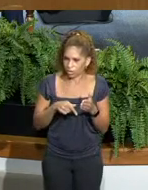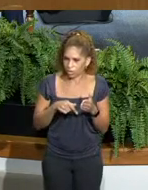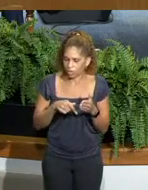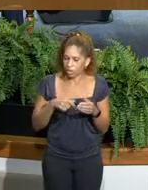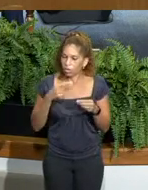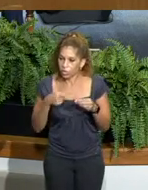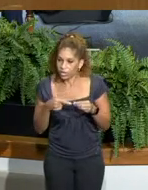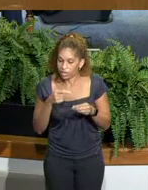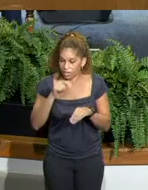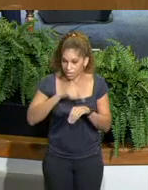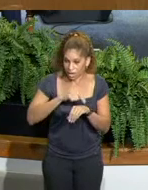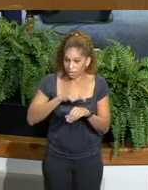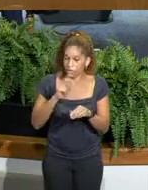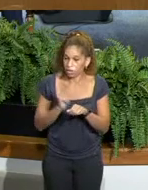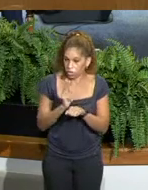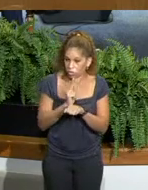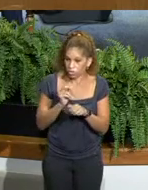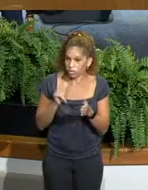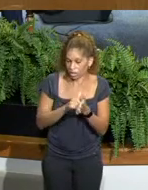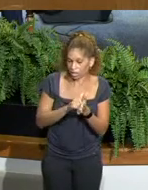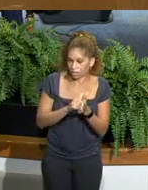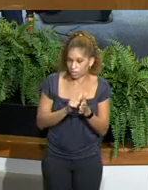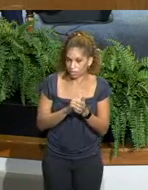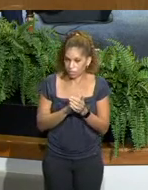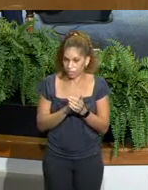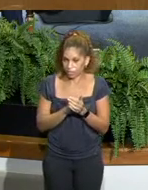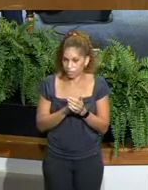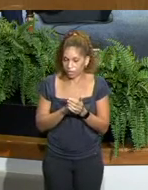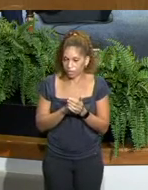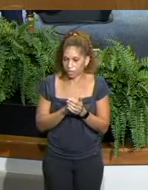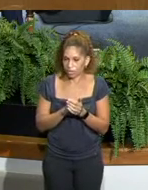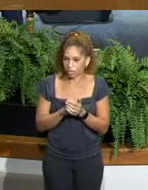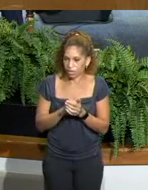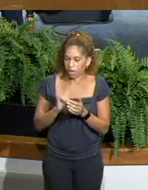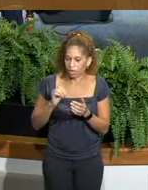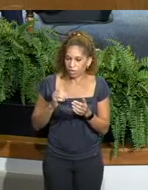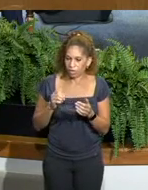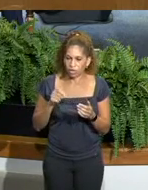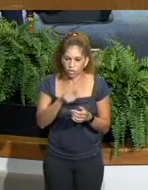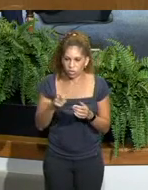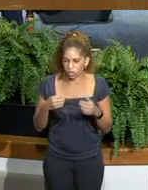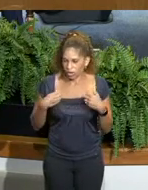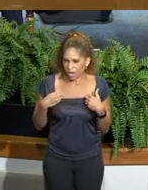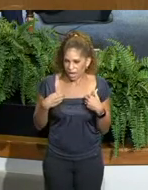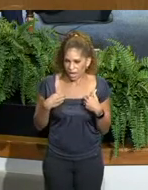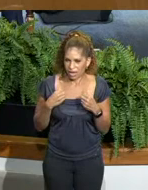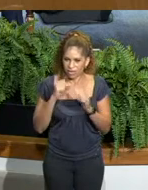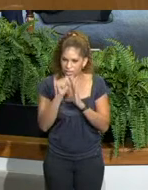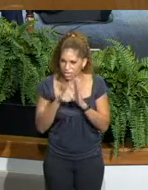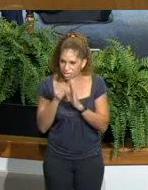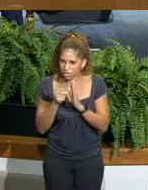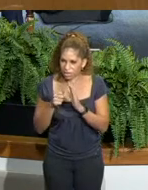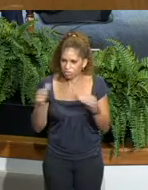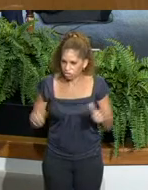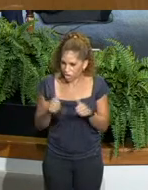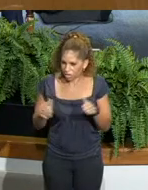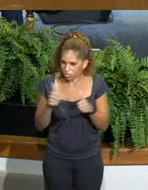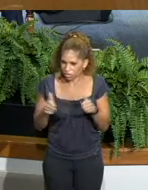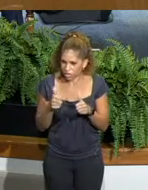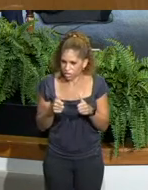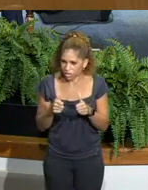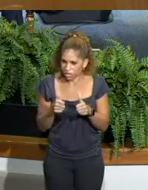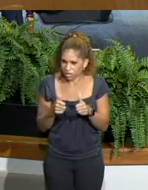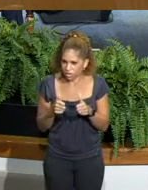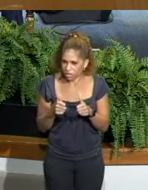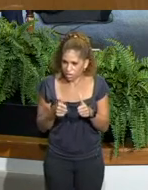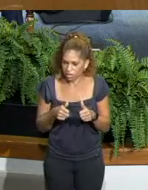it's time to use it. When you're facing seasons of challenge and confronting threats, the threat